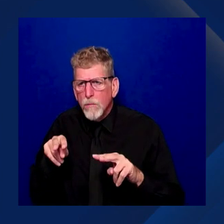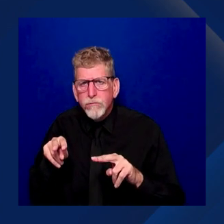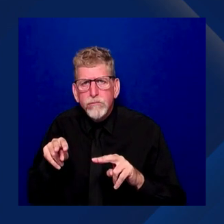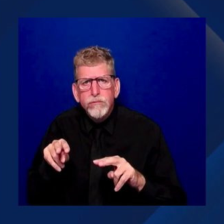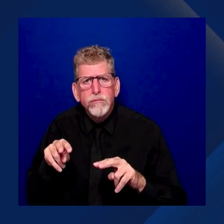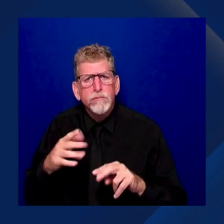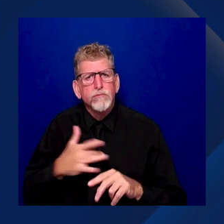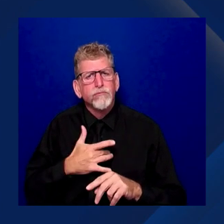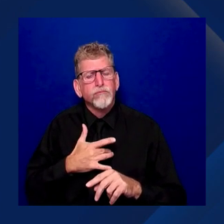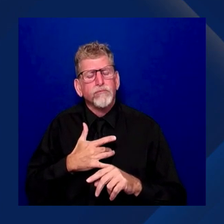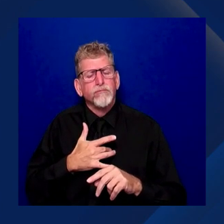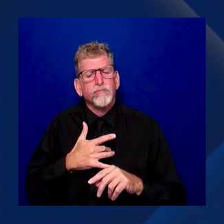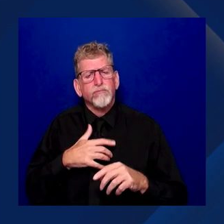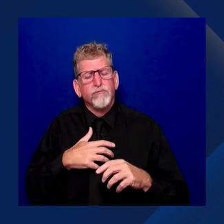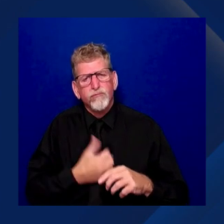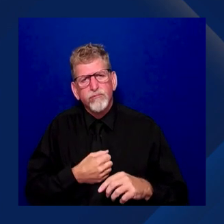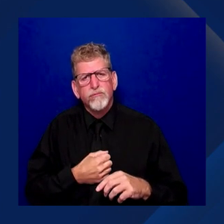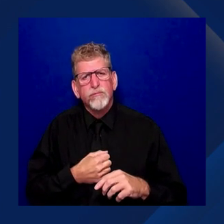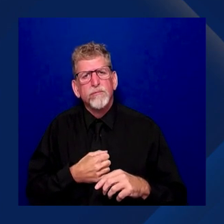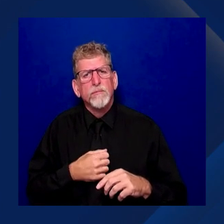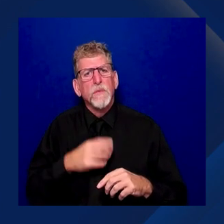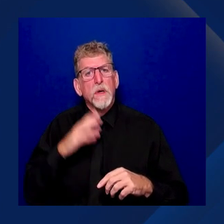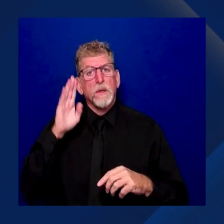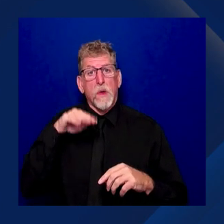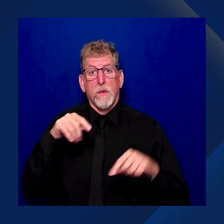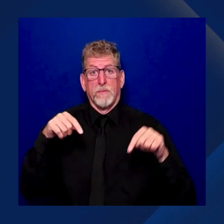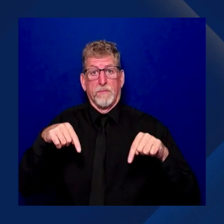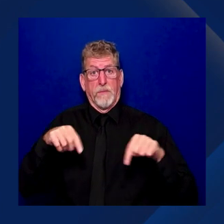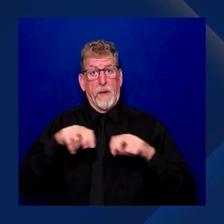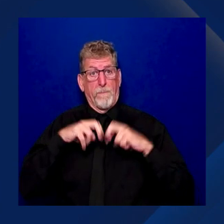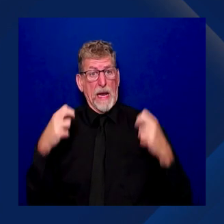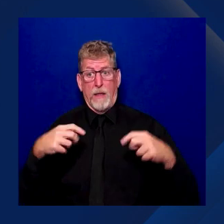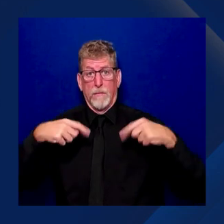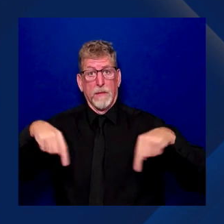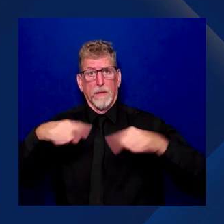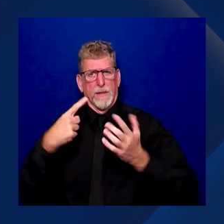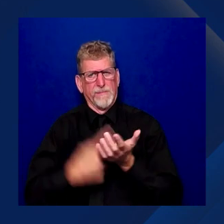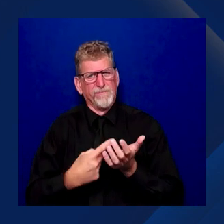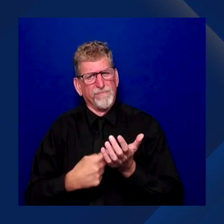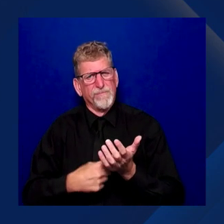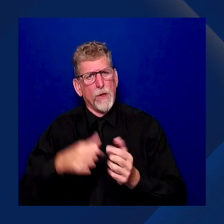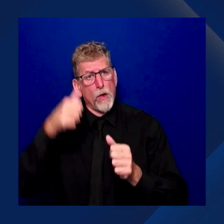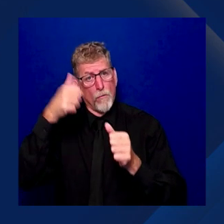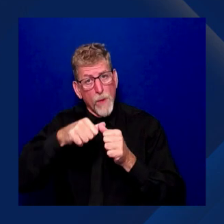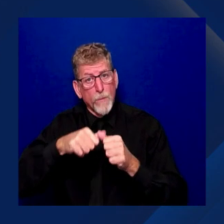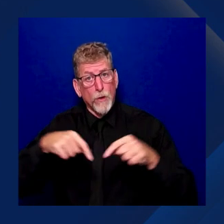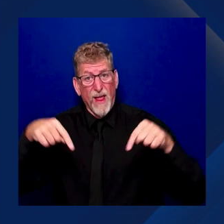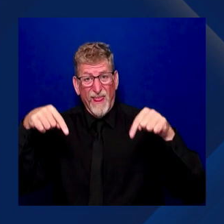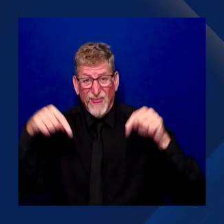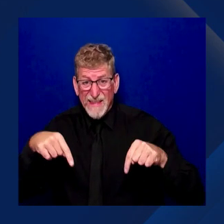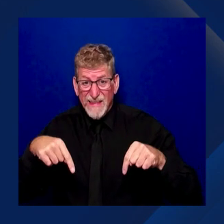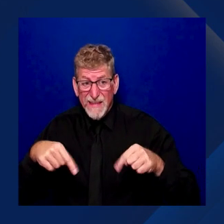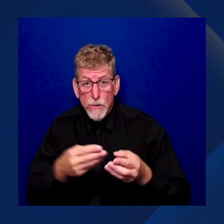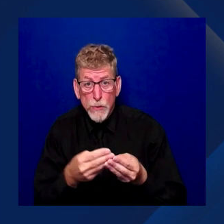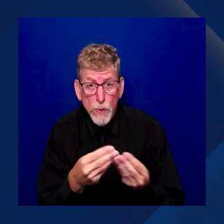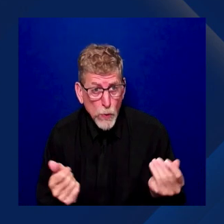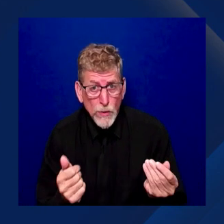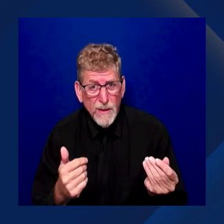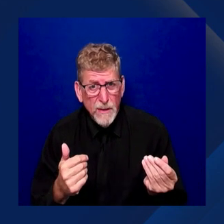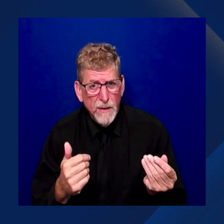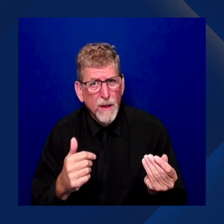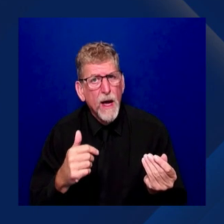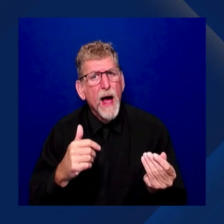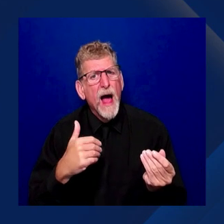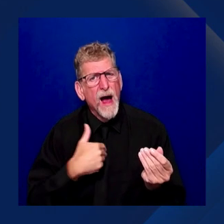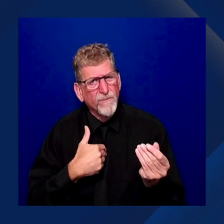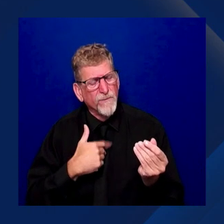not a problem without solutions or a crisis without hope. All across our country, there are community-based